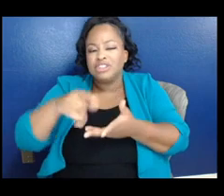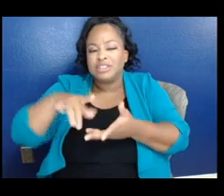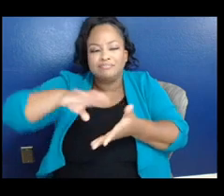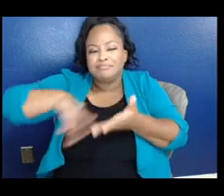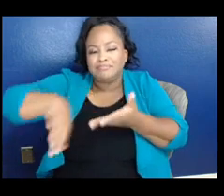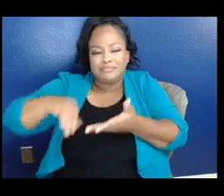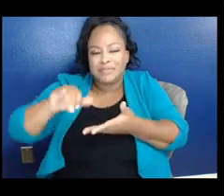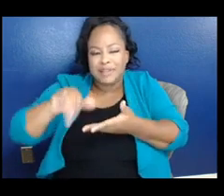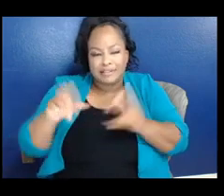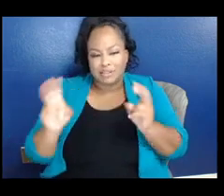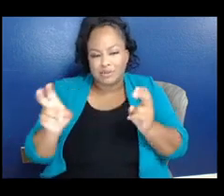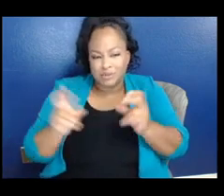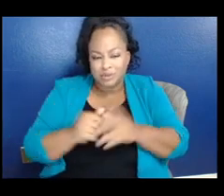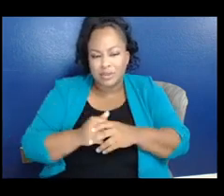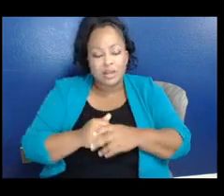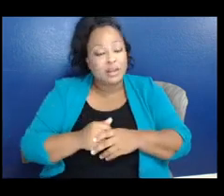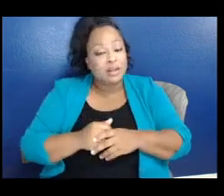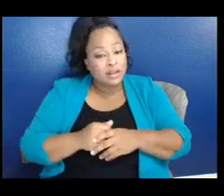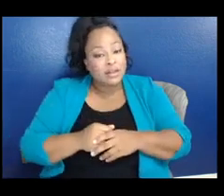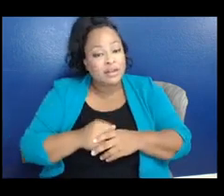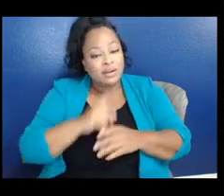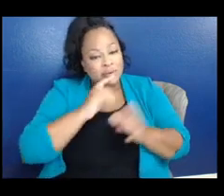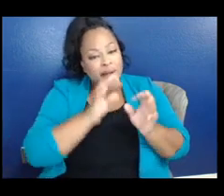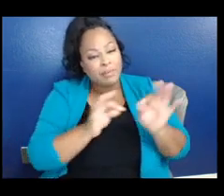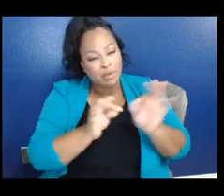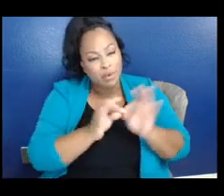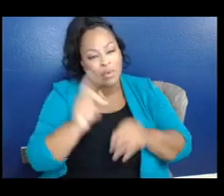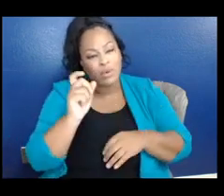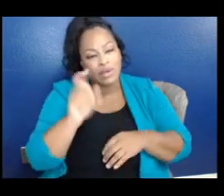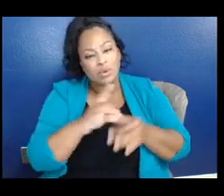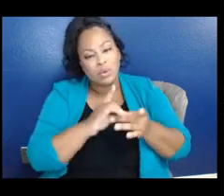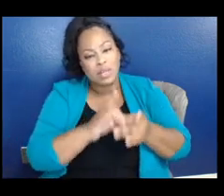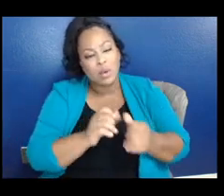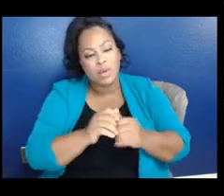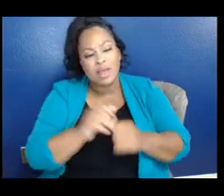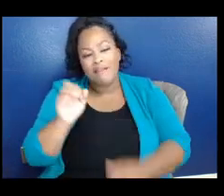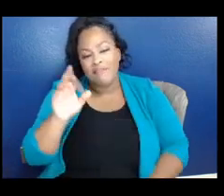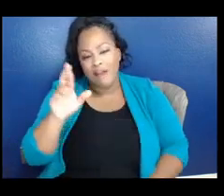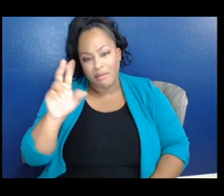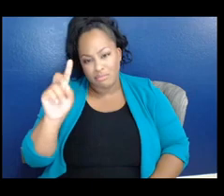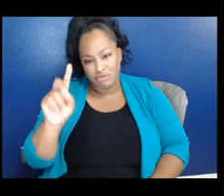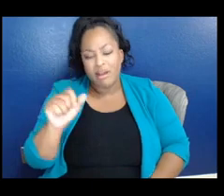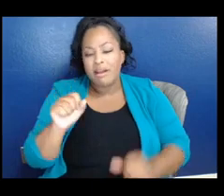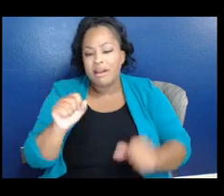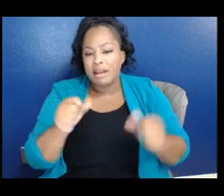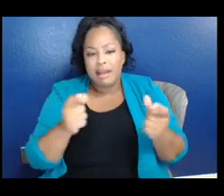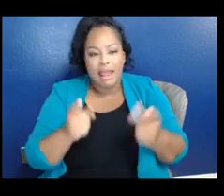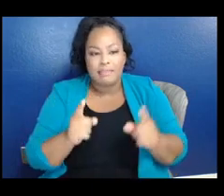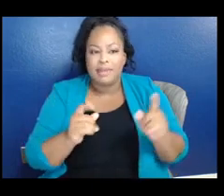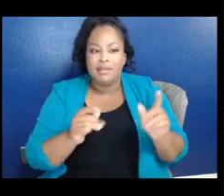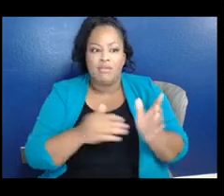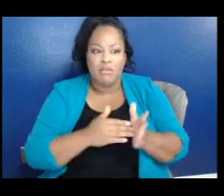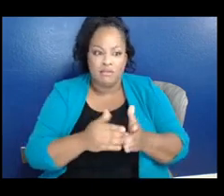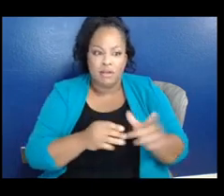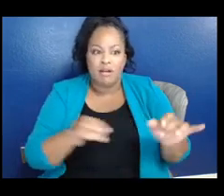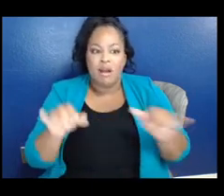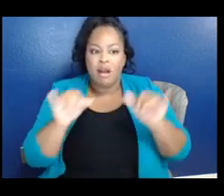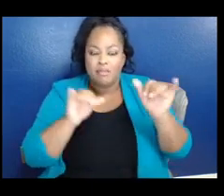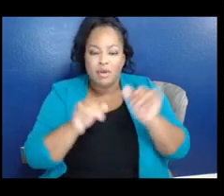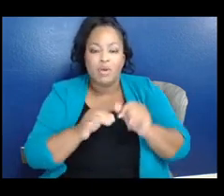when doctors just kind of dismiss them? I think that's a really important question related to fibroids, where it can happen very